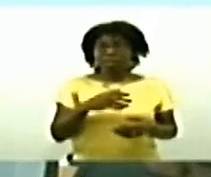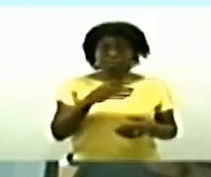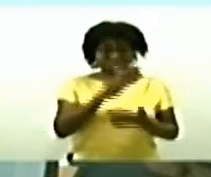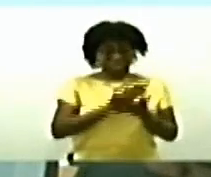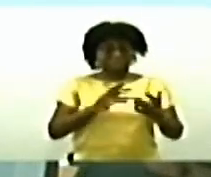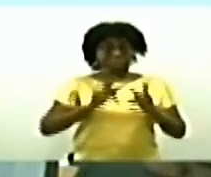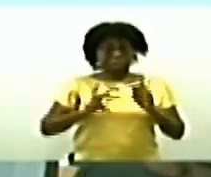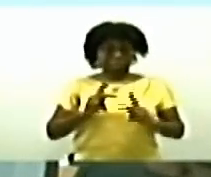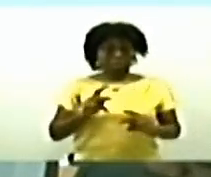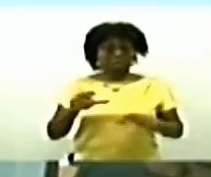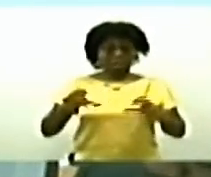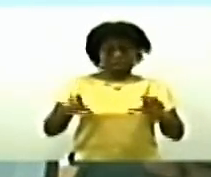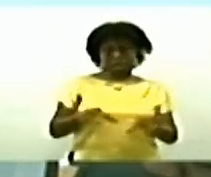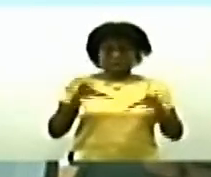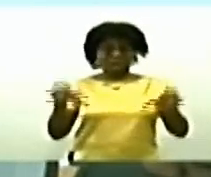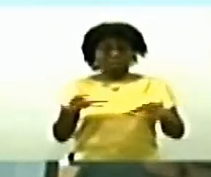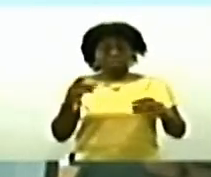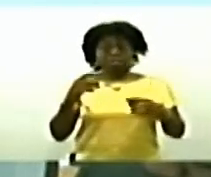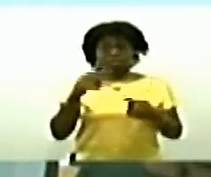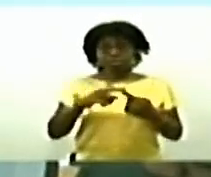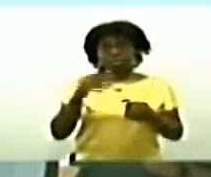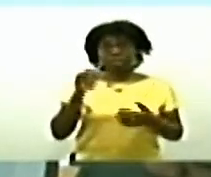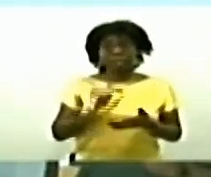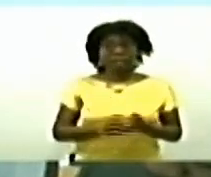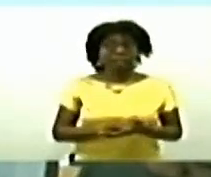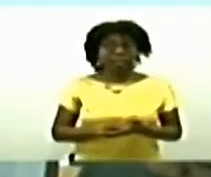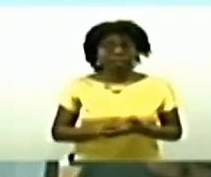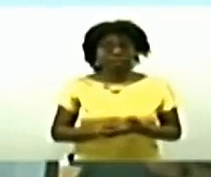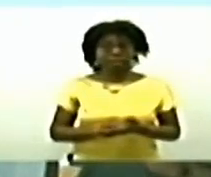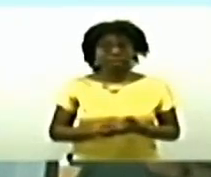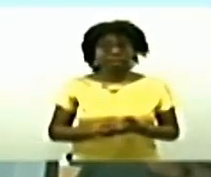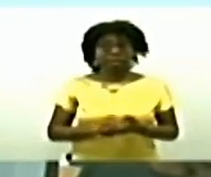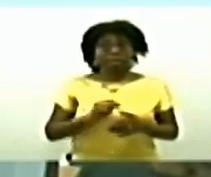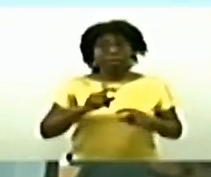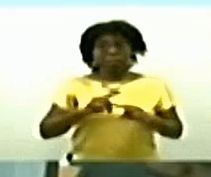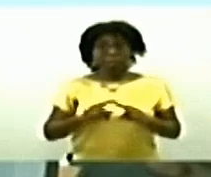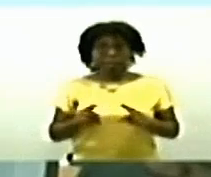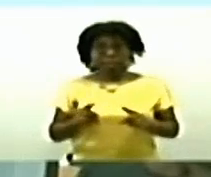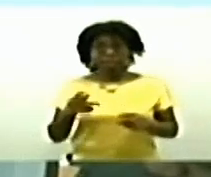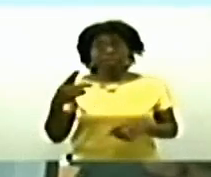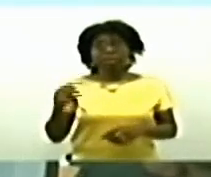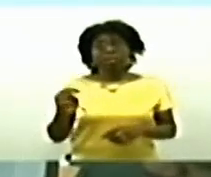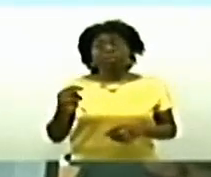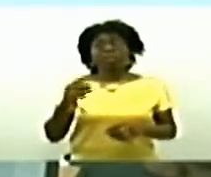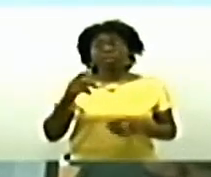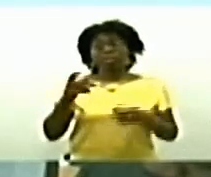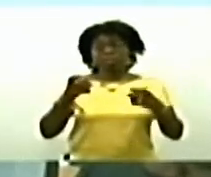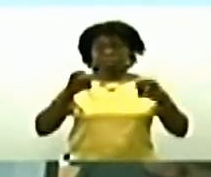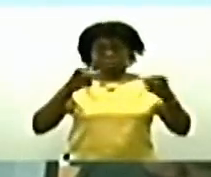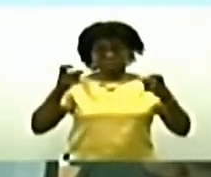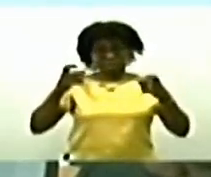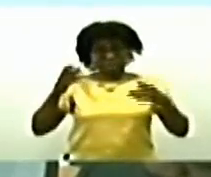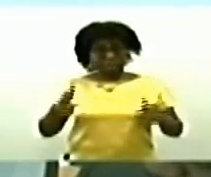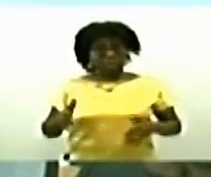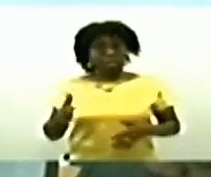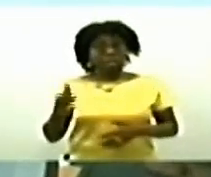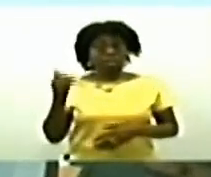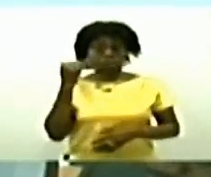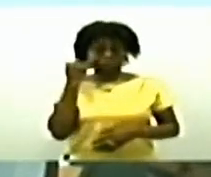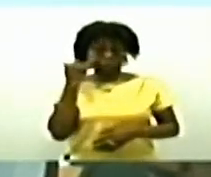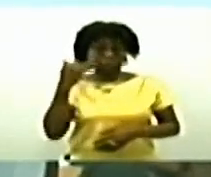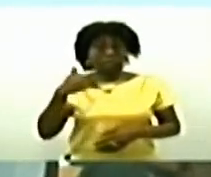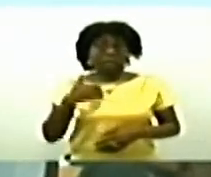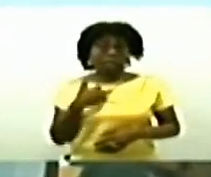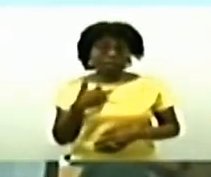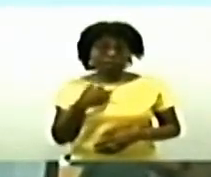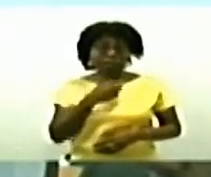it. But the warden is supposed to have a level of